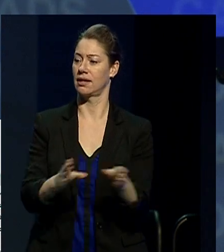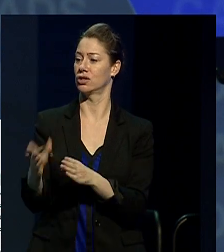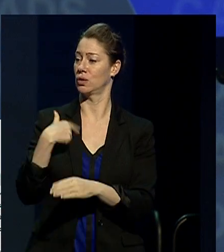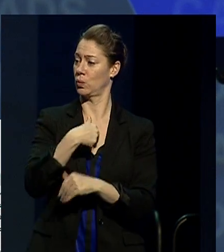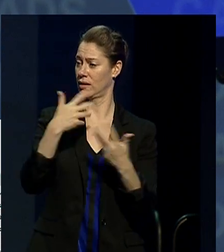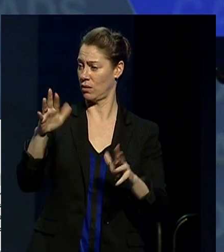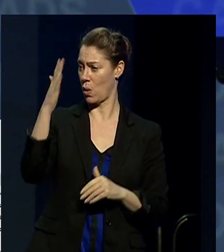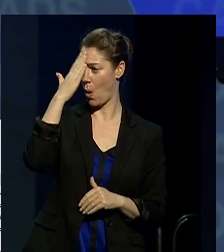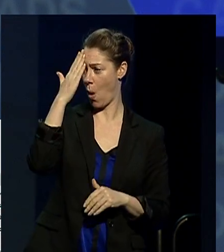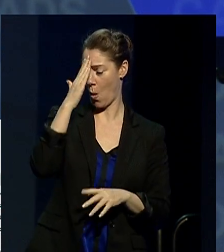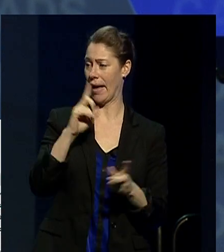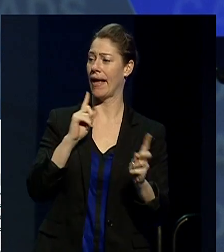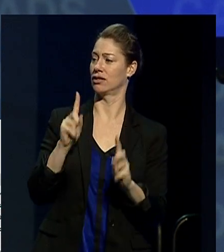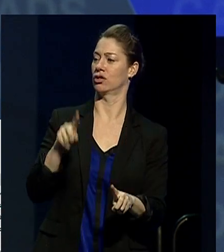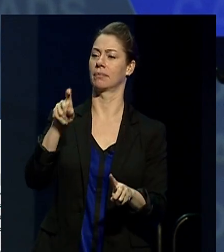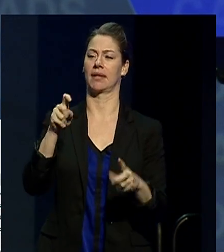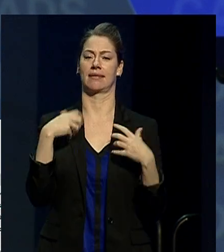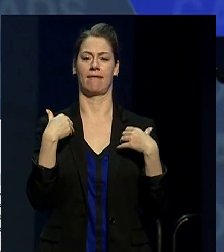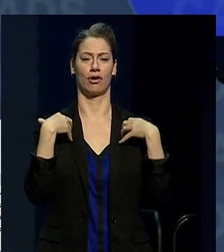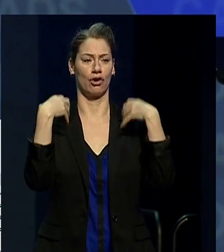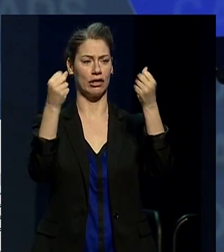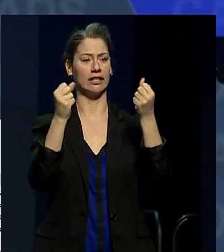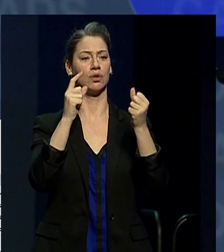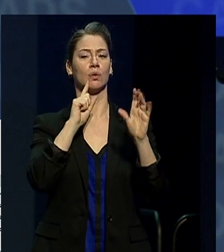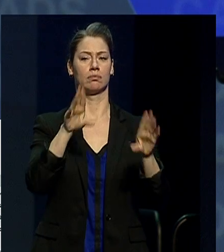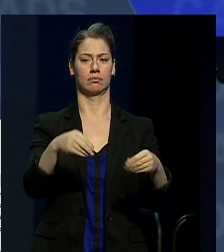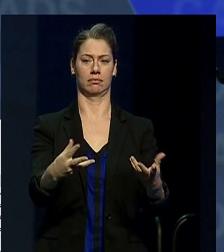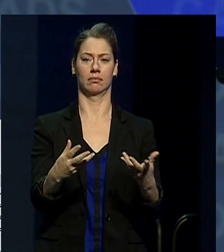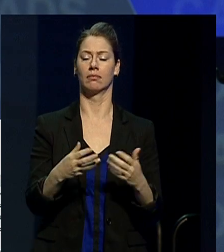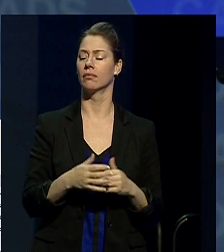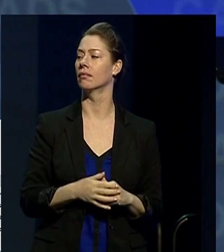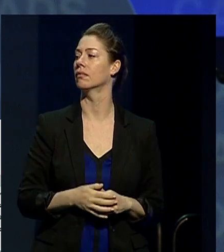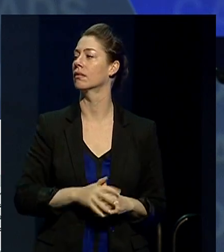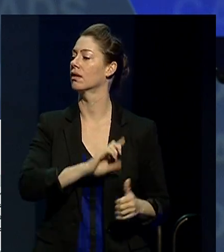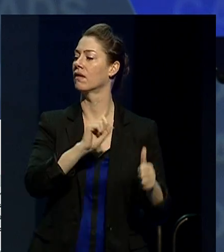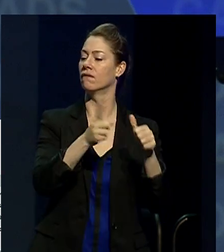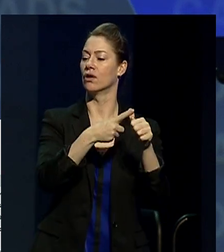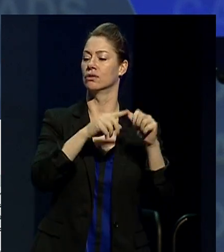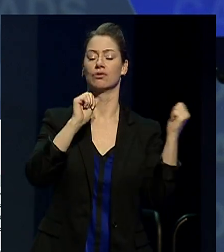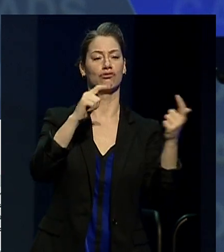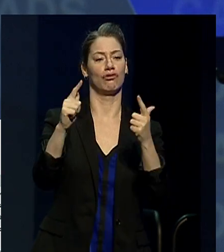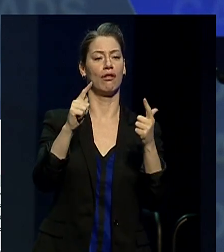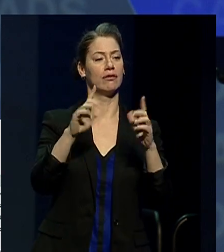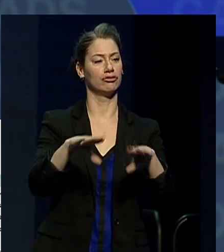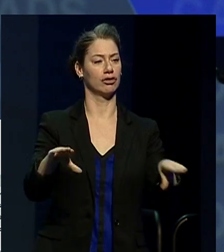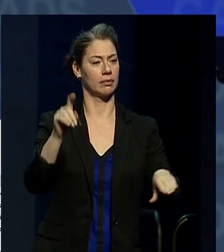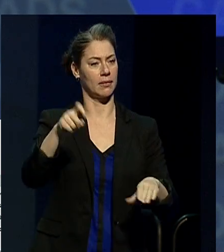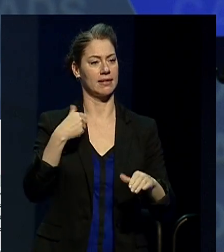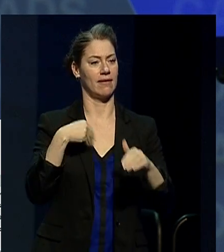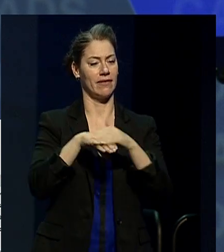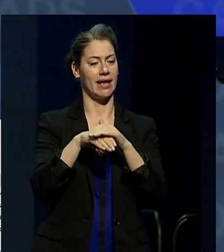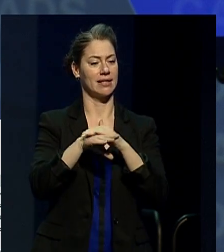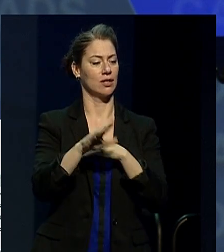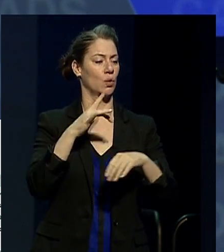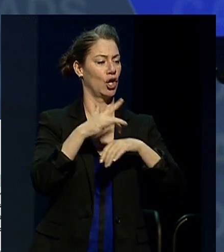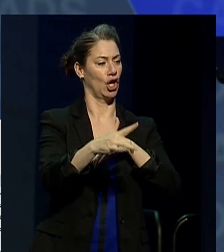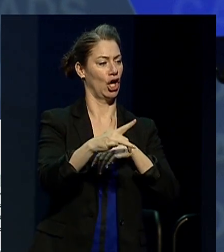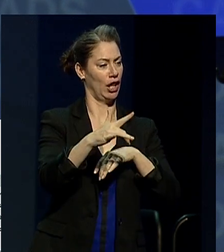answers. Let's have the courage to deliver them. First, every child must have access to early